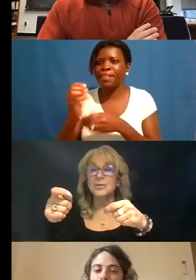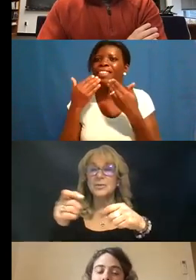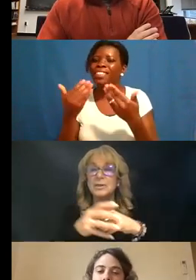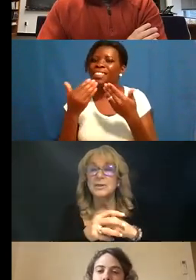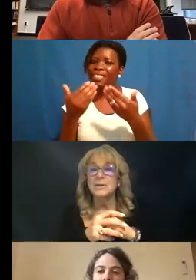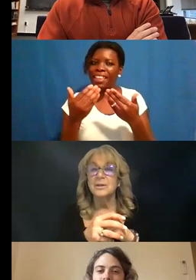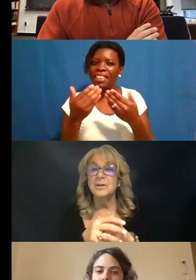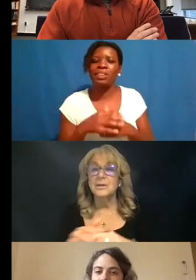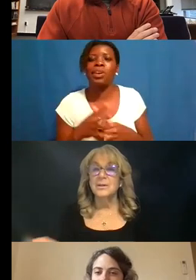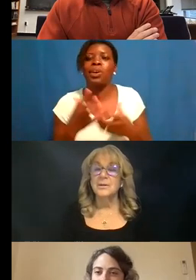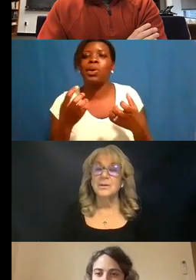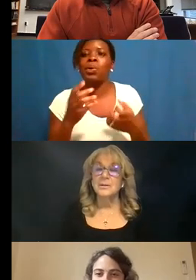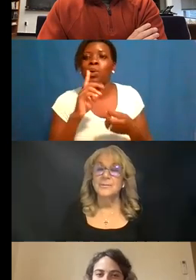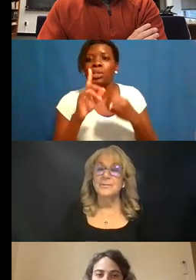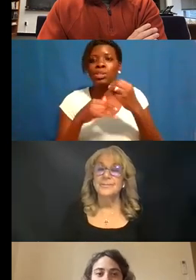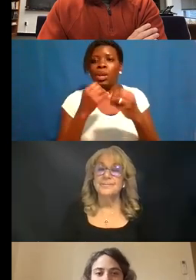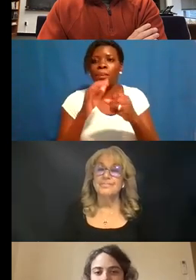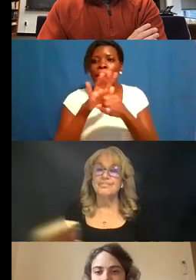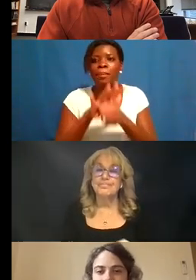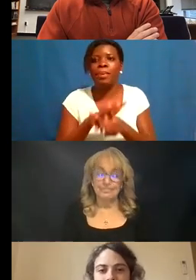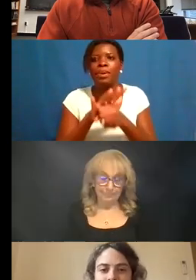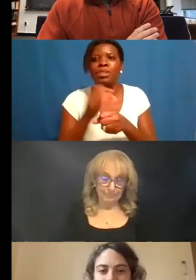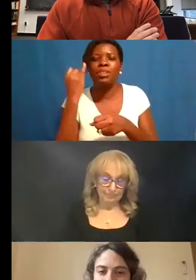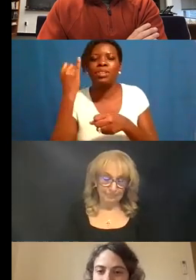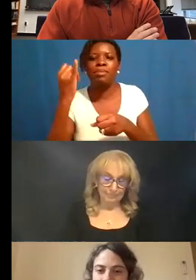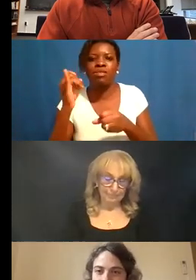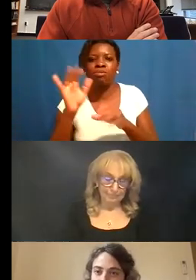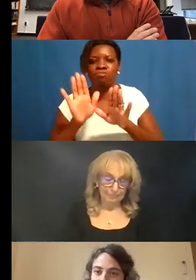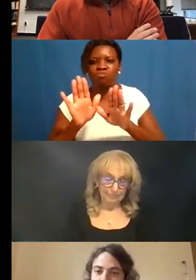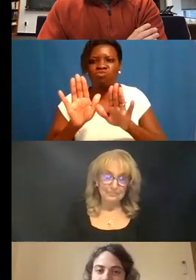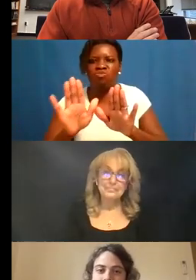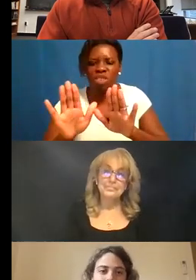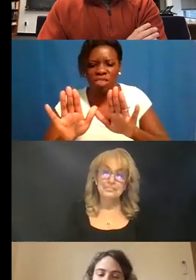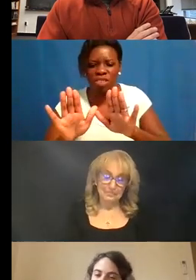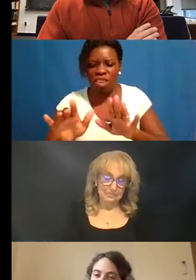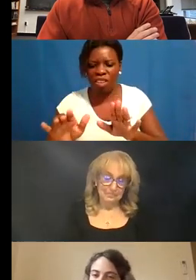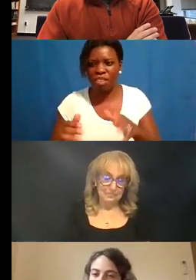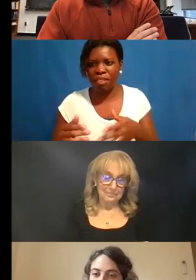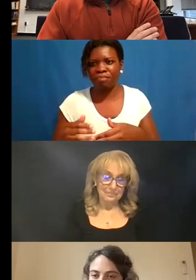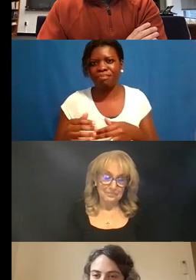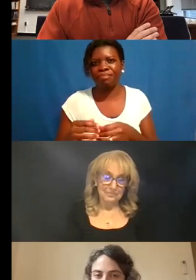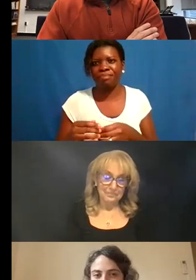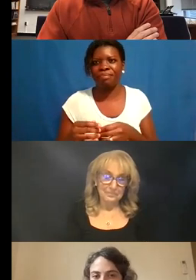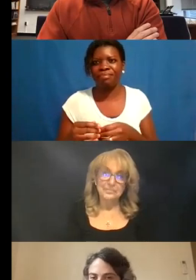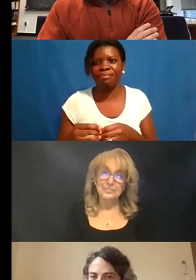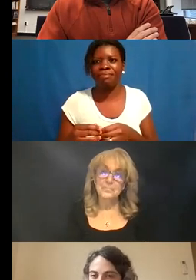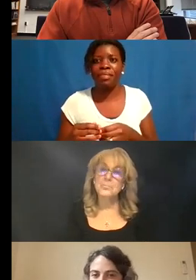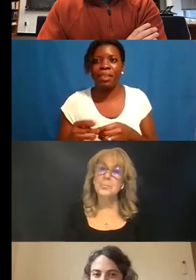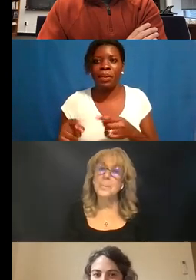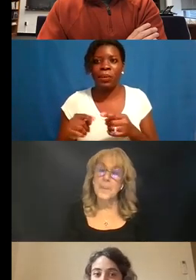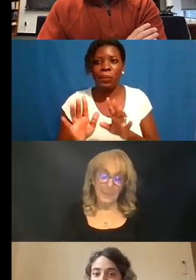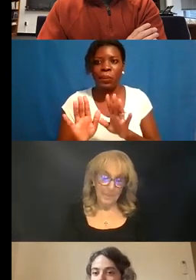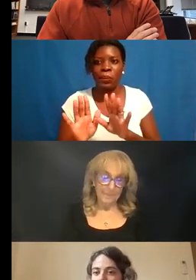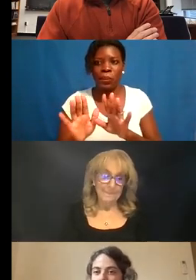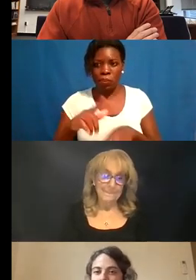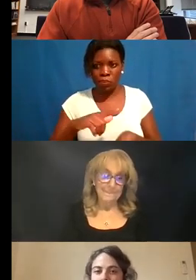So imagine you're pushing on an object. Here's this little filing cabinet, which is on wheel. So you can, when you're pushing, you're applying a